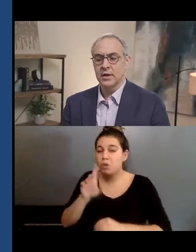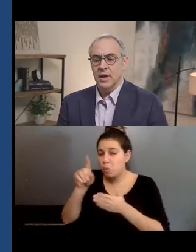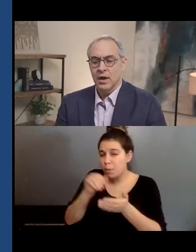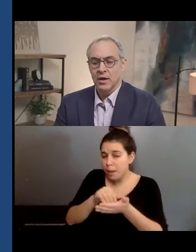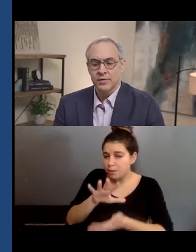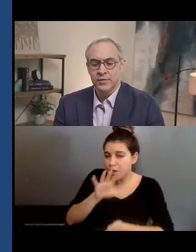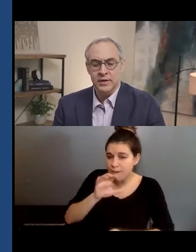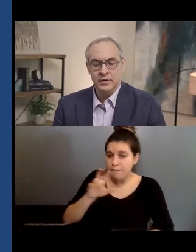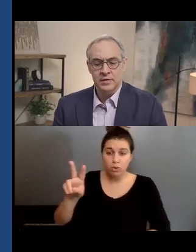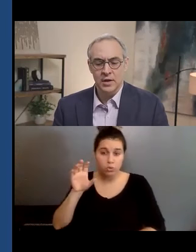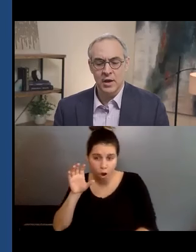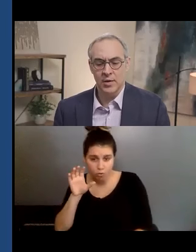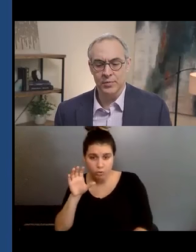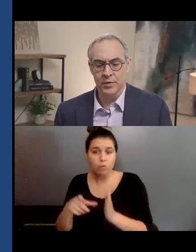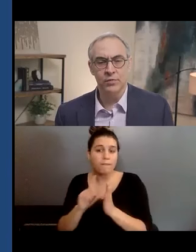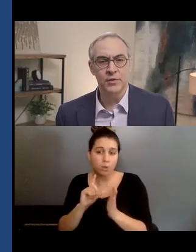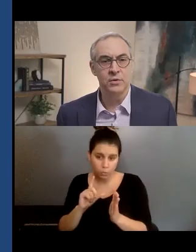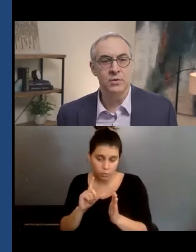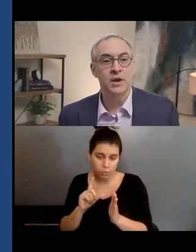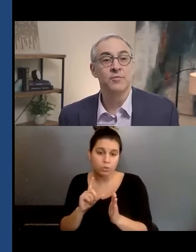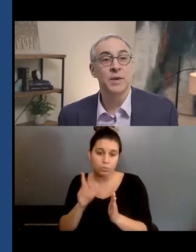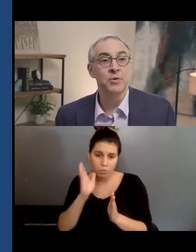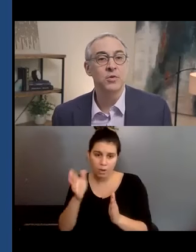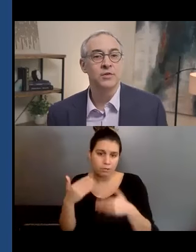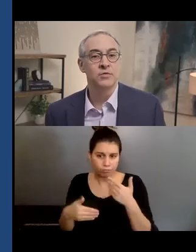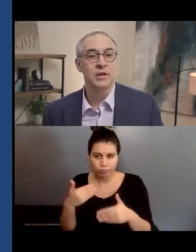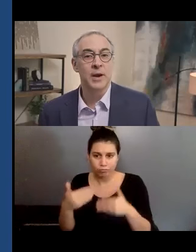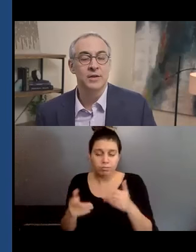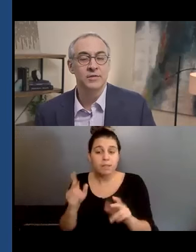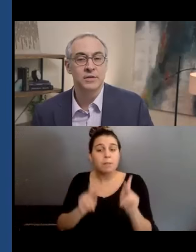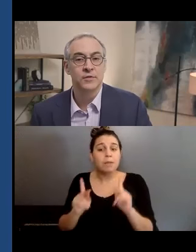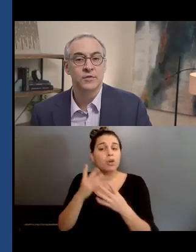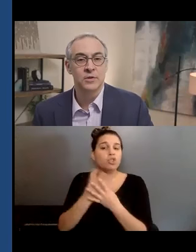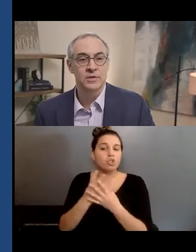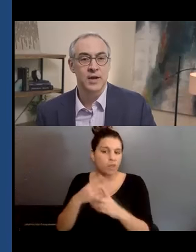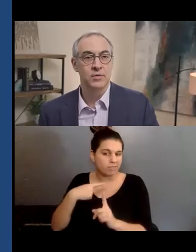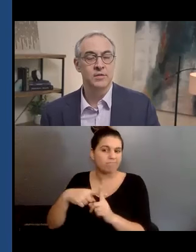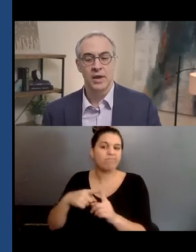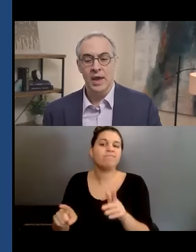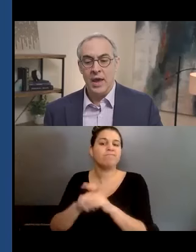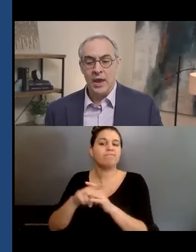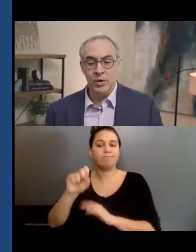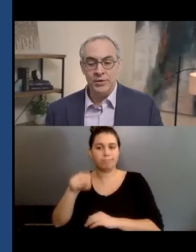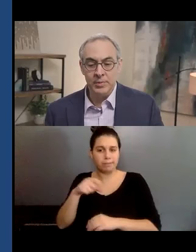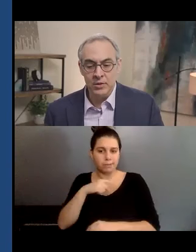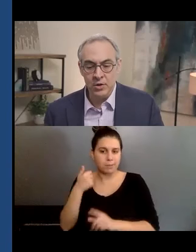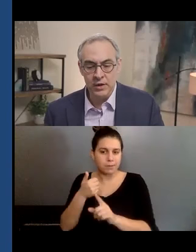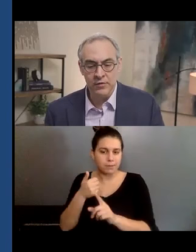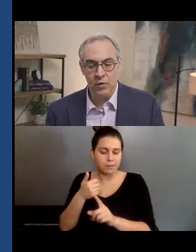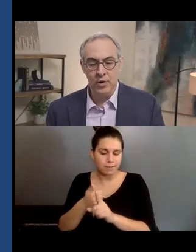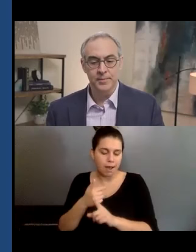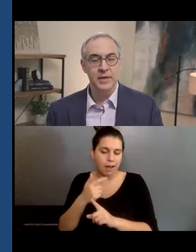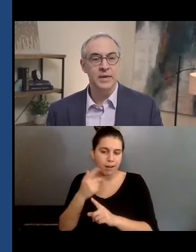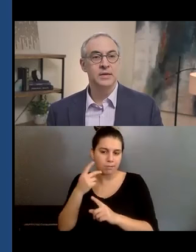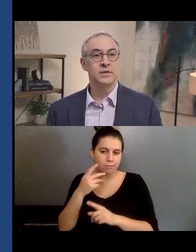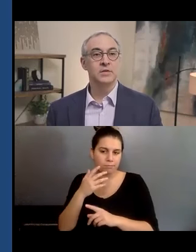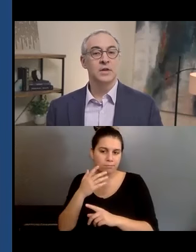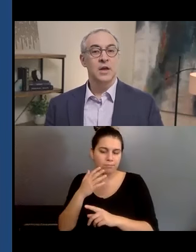2,000 of these reviews of people who have screened positive for suicide risk. And what they'll be looking